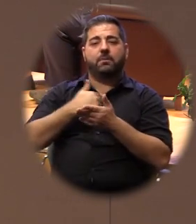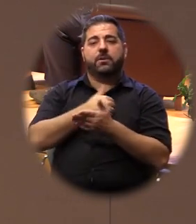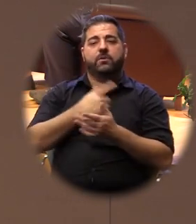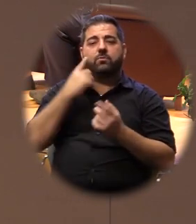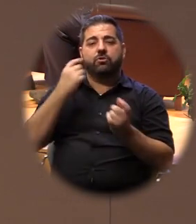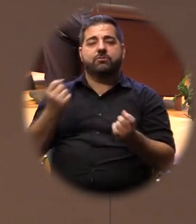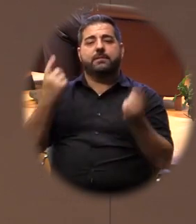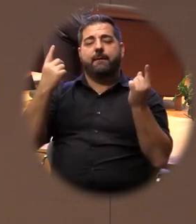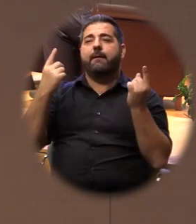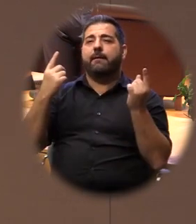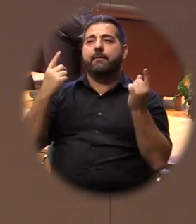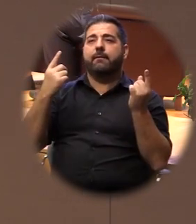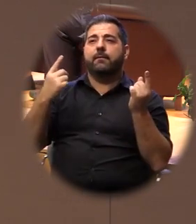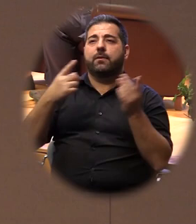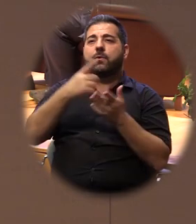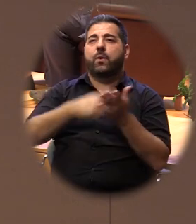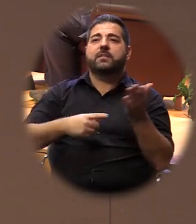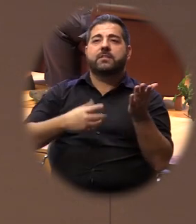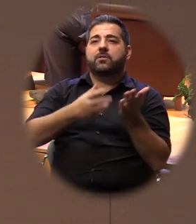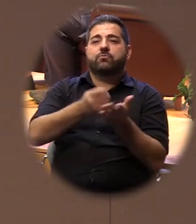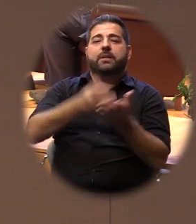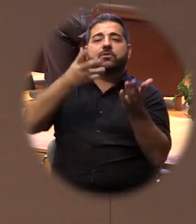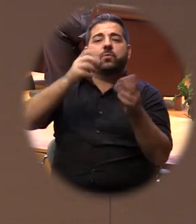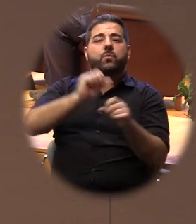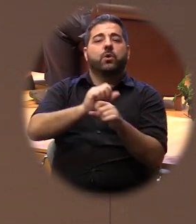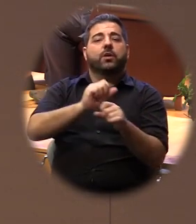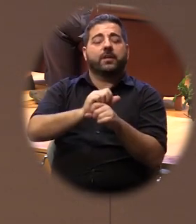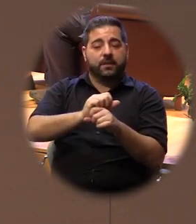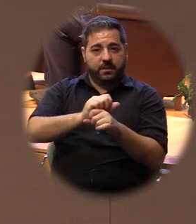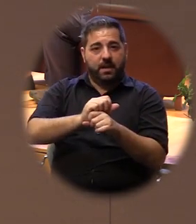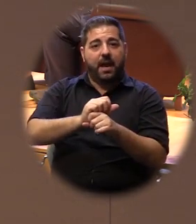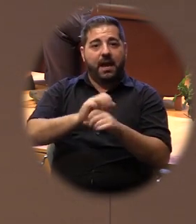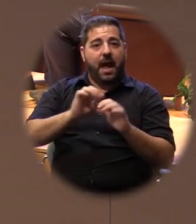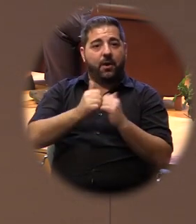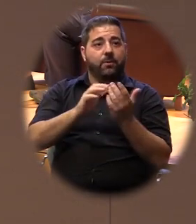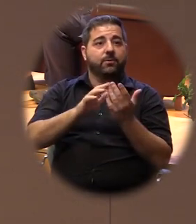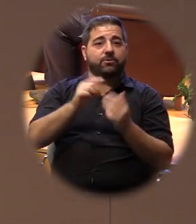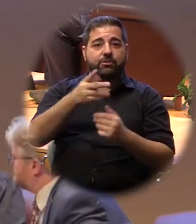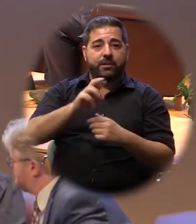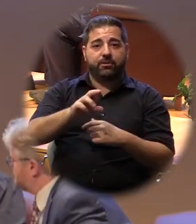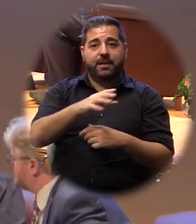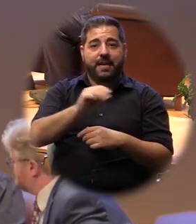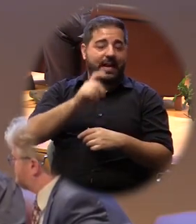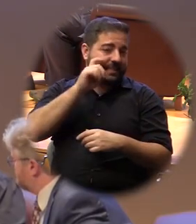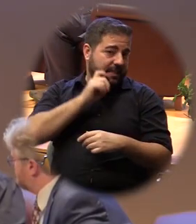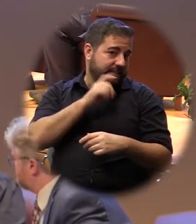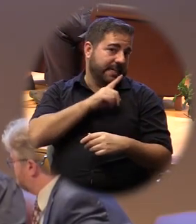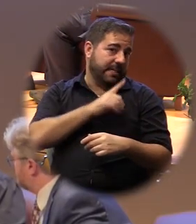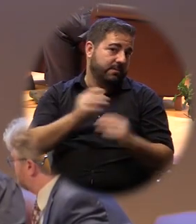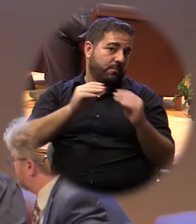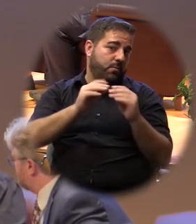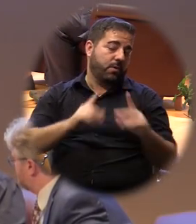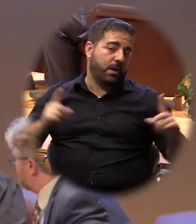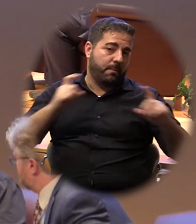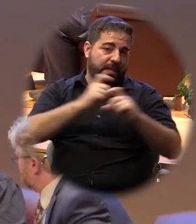about the rich work of making more complex gender and sex.